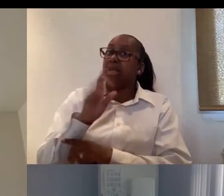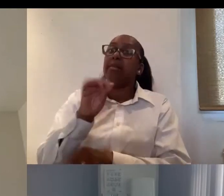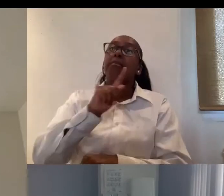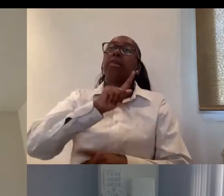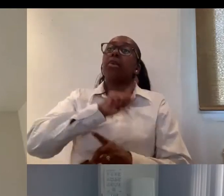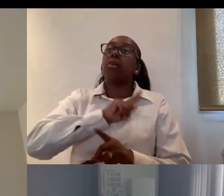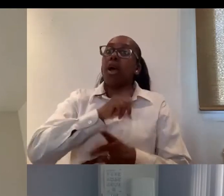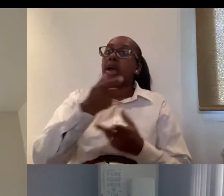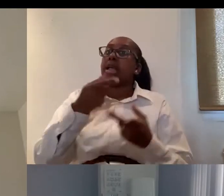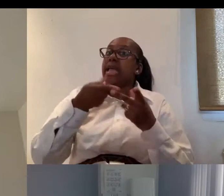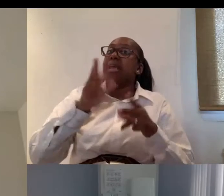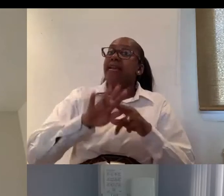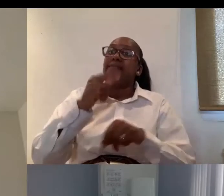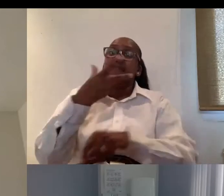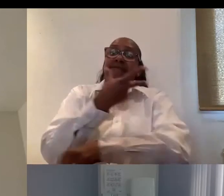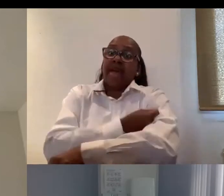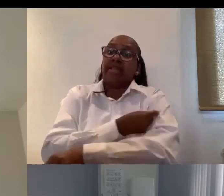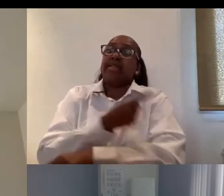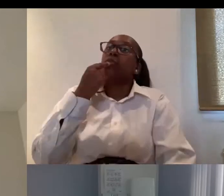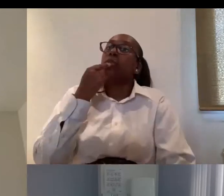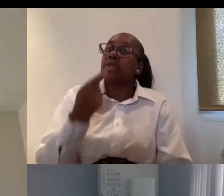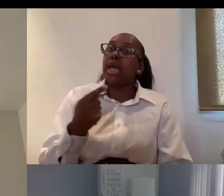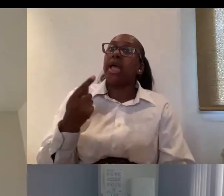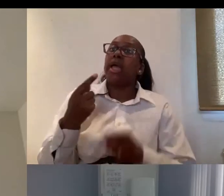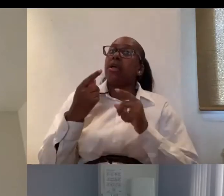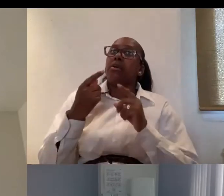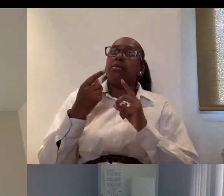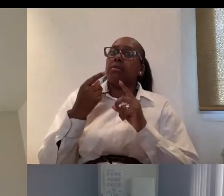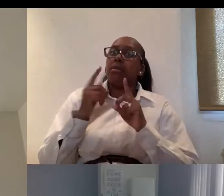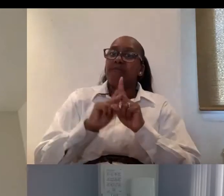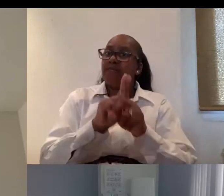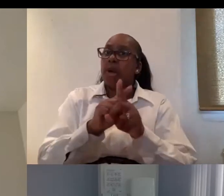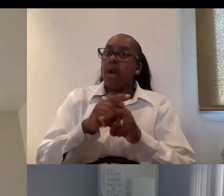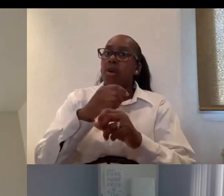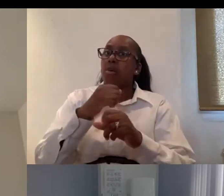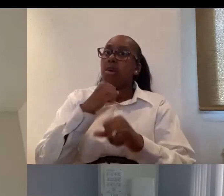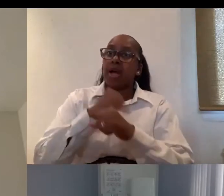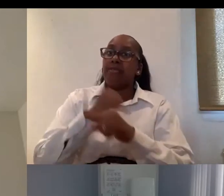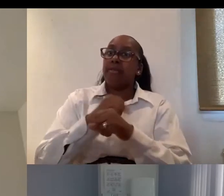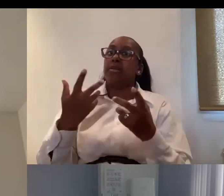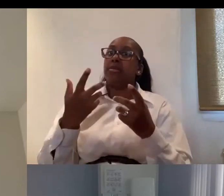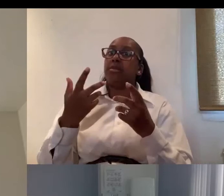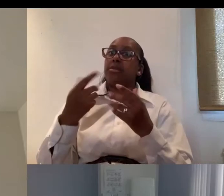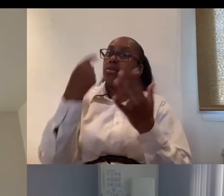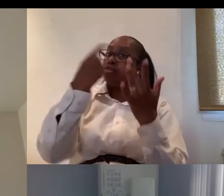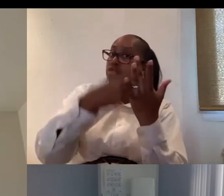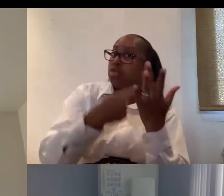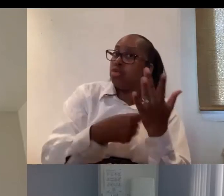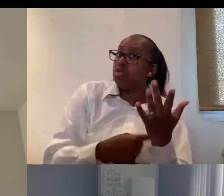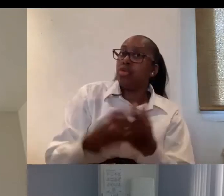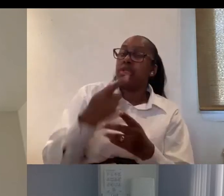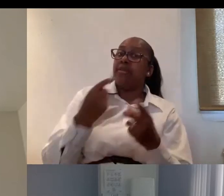why, even if you've been vaccinated, we still say follow all the government guidance. If you're coming into contact with residents or patients,